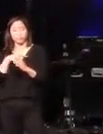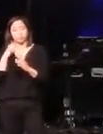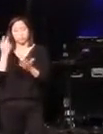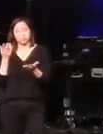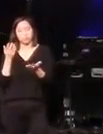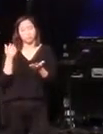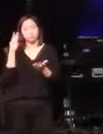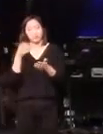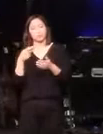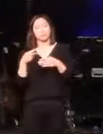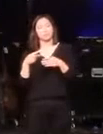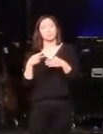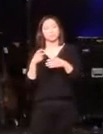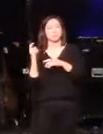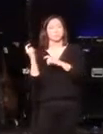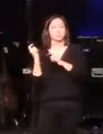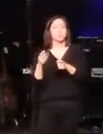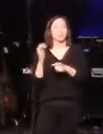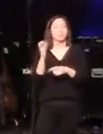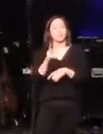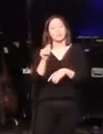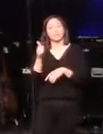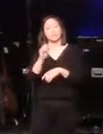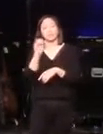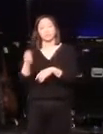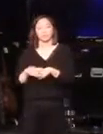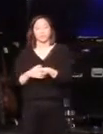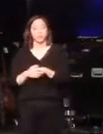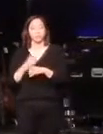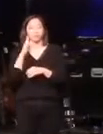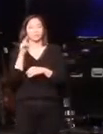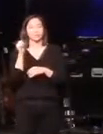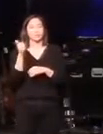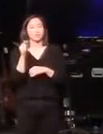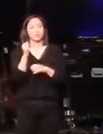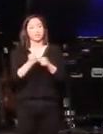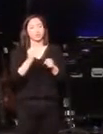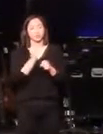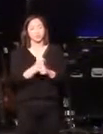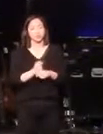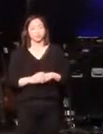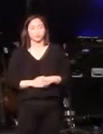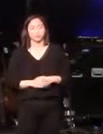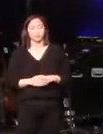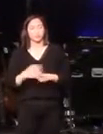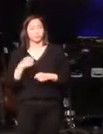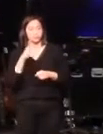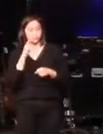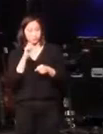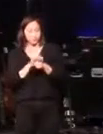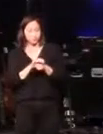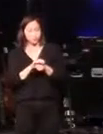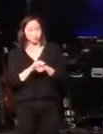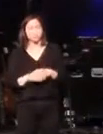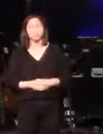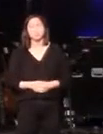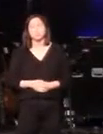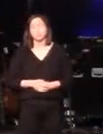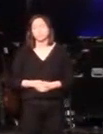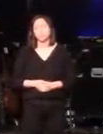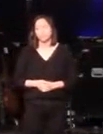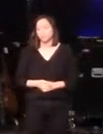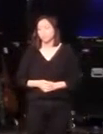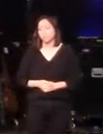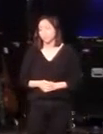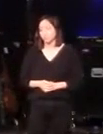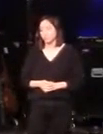purpose of planting more churches for 10 years. 10 years, 10%. That's the commitment that we made. We had what I would say